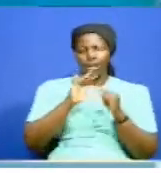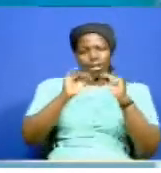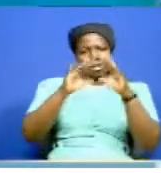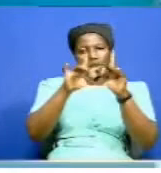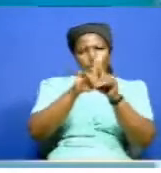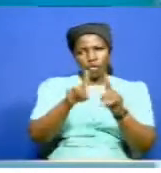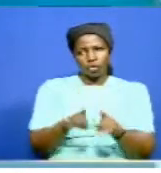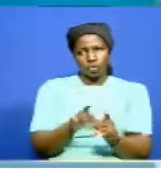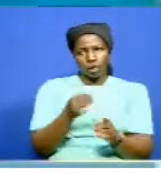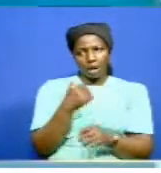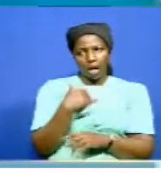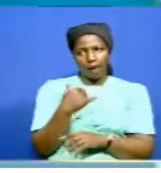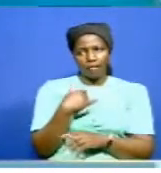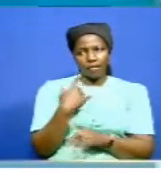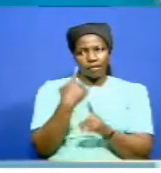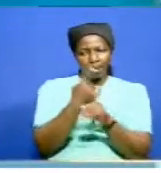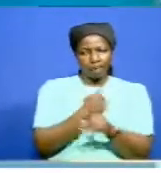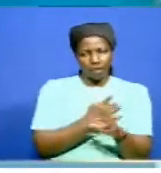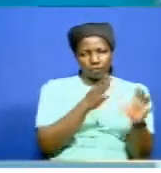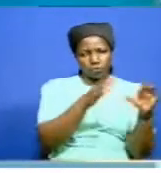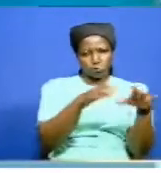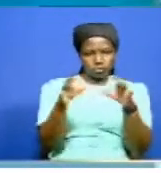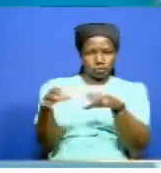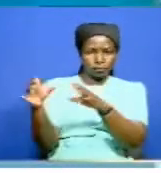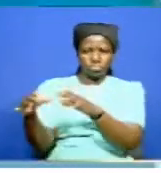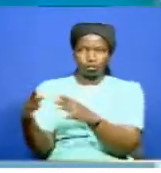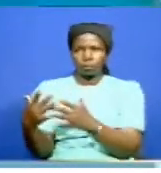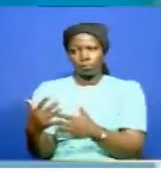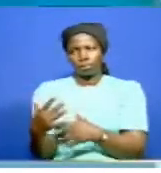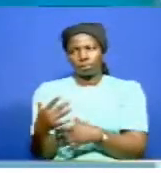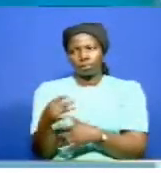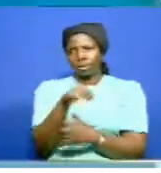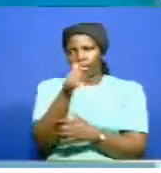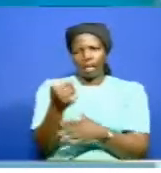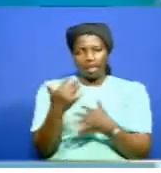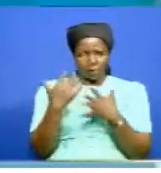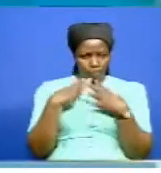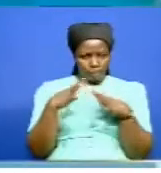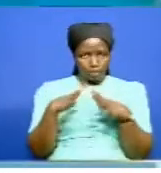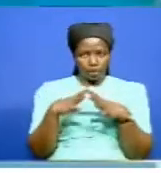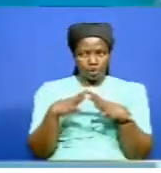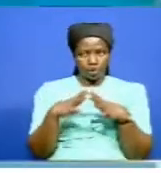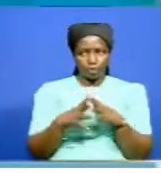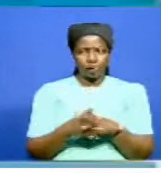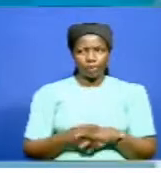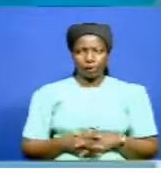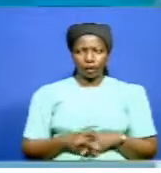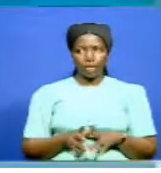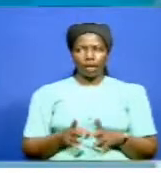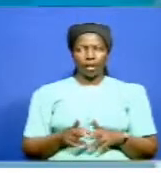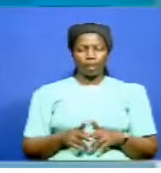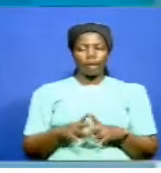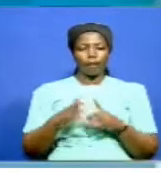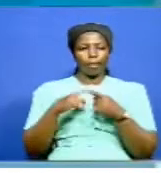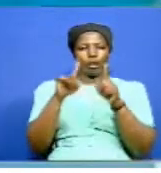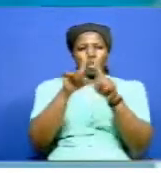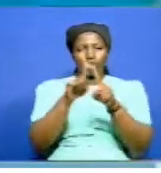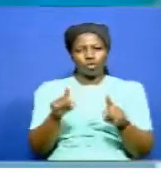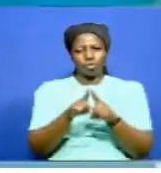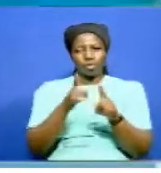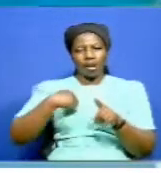similar sort of categories, as well as the military people, like the personnel. But however, we're also using